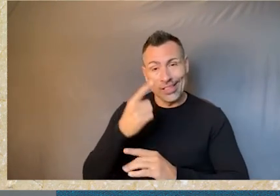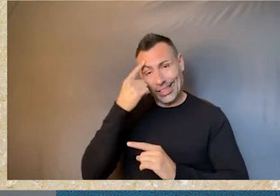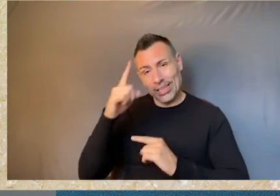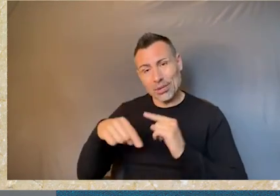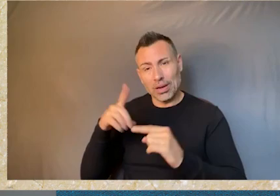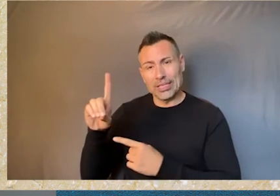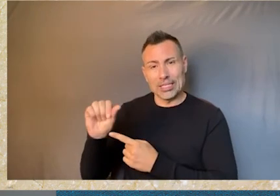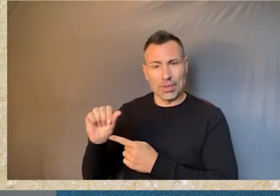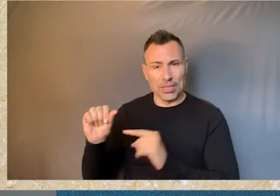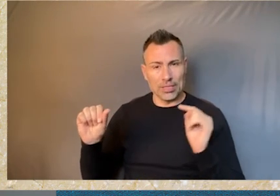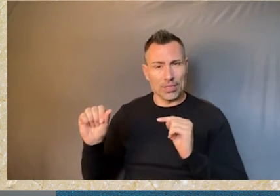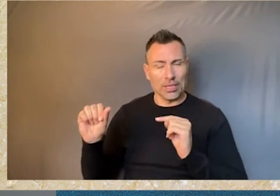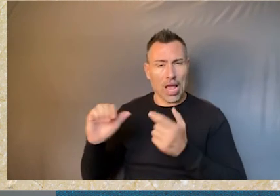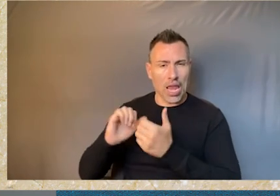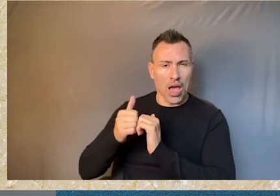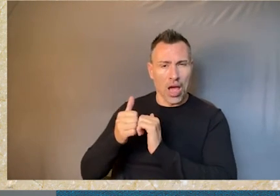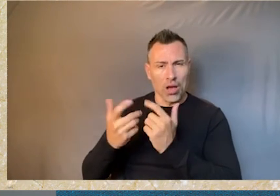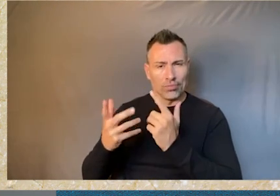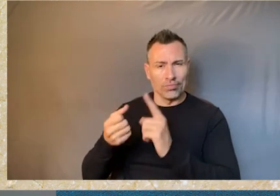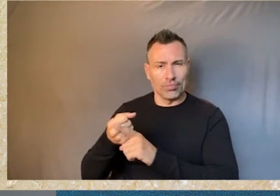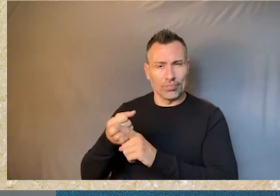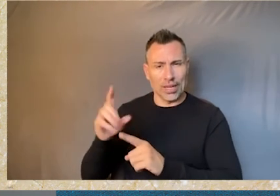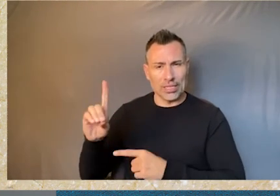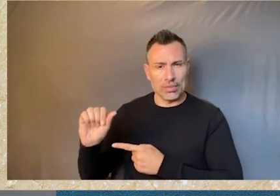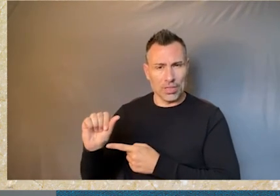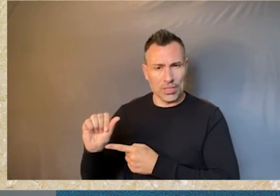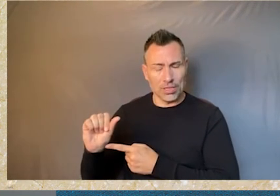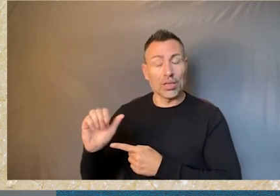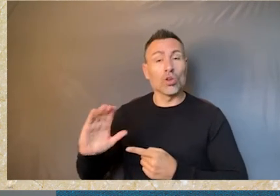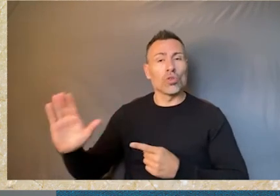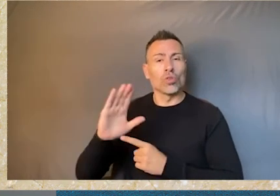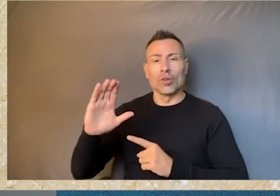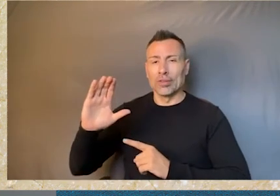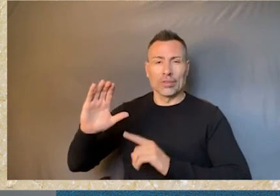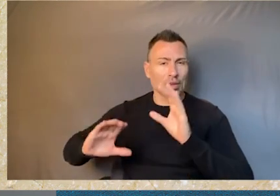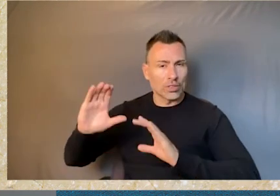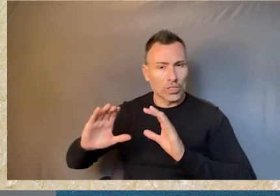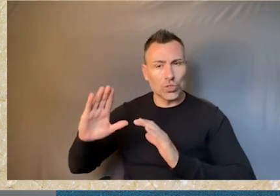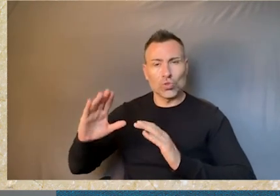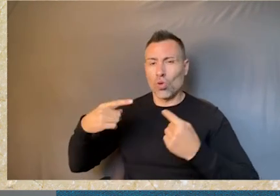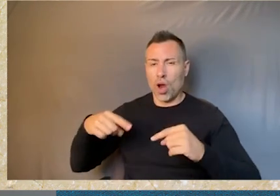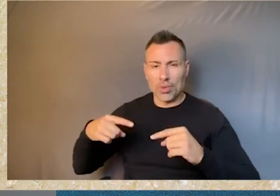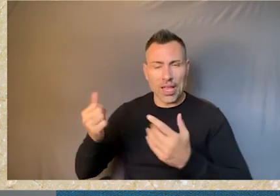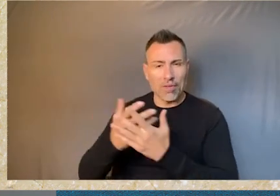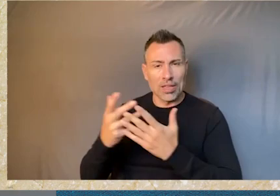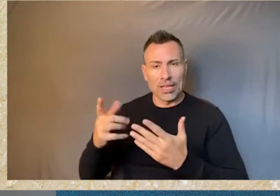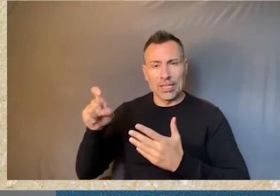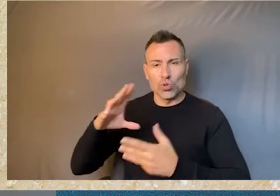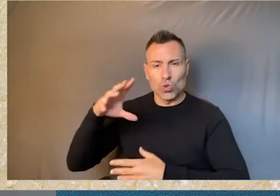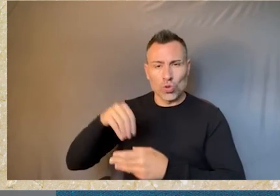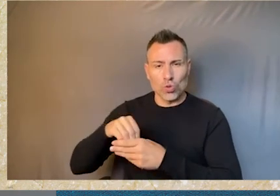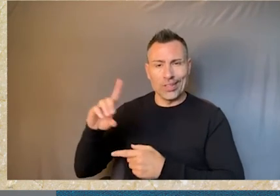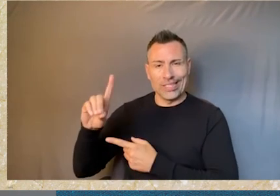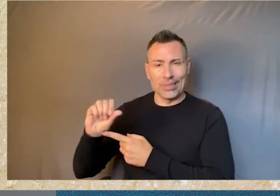and should be. And your conversations, your arguments, everything will be much richer if this voice is at your